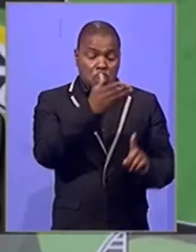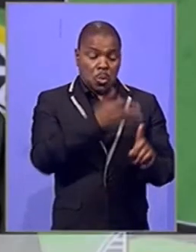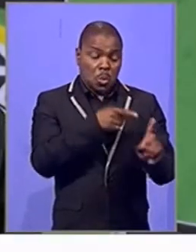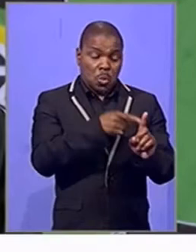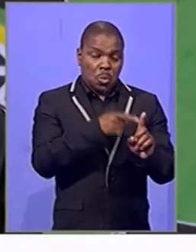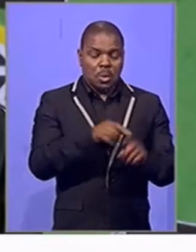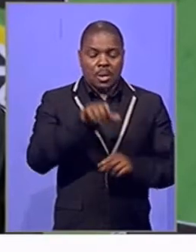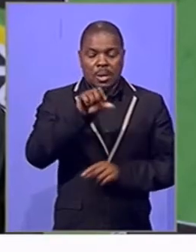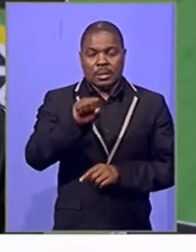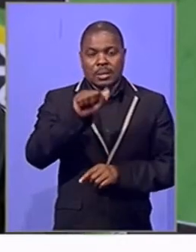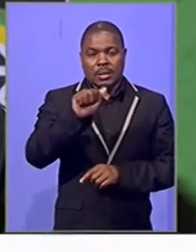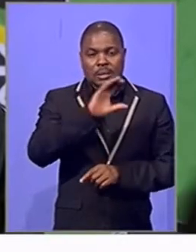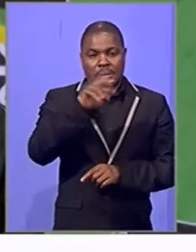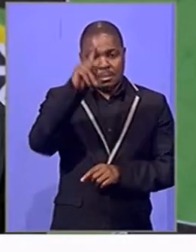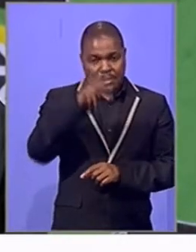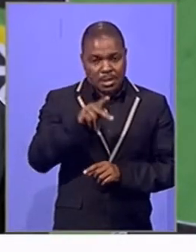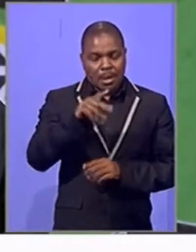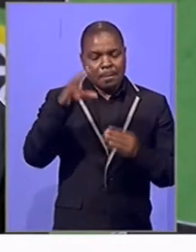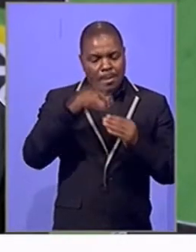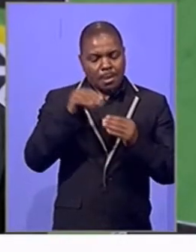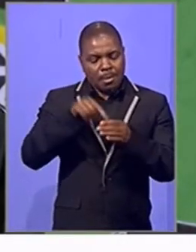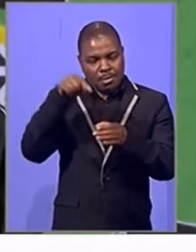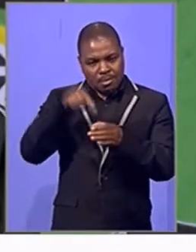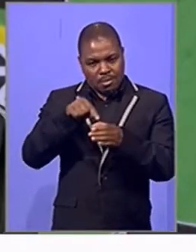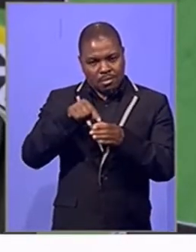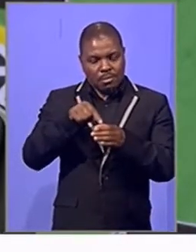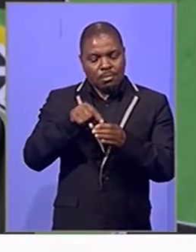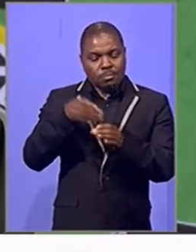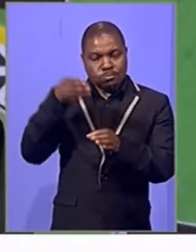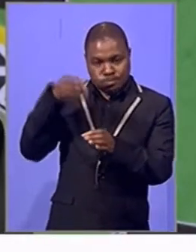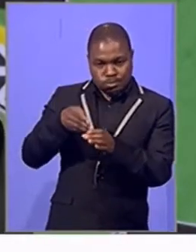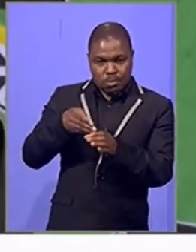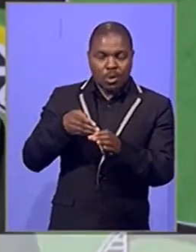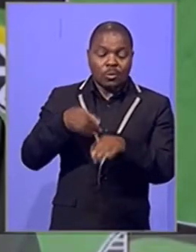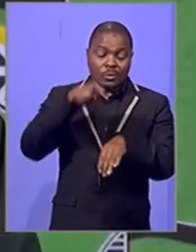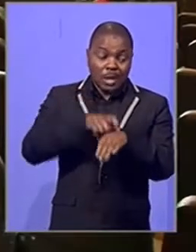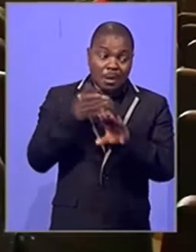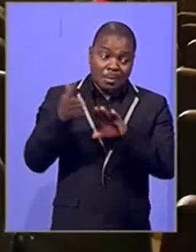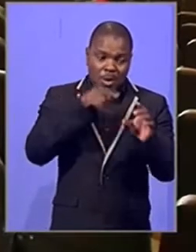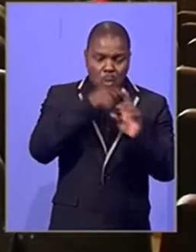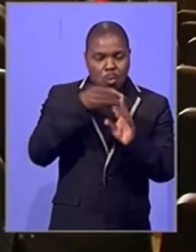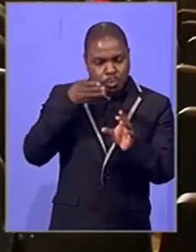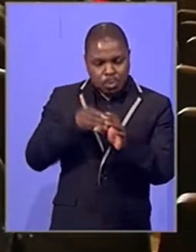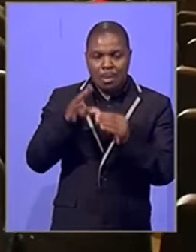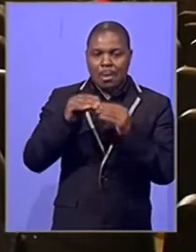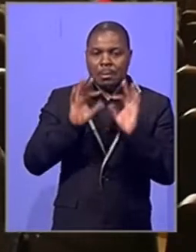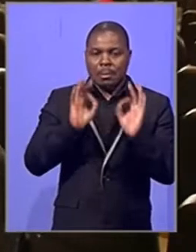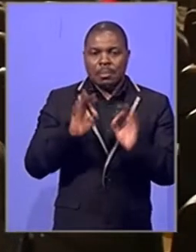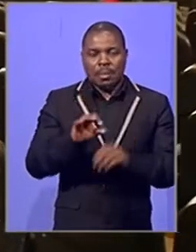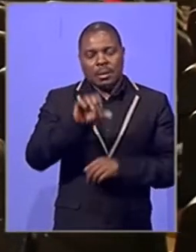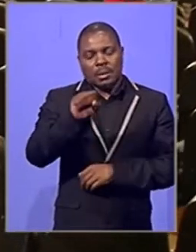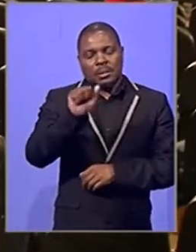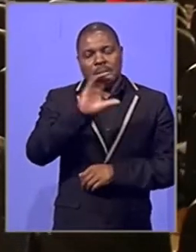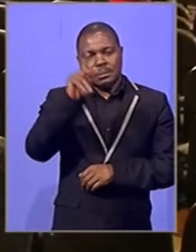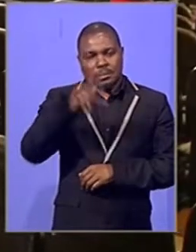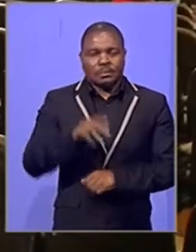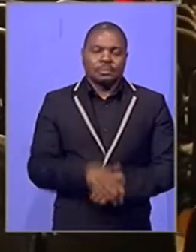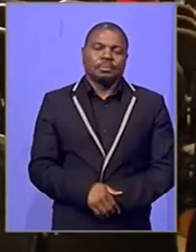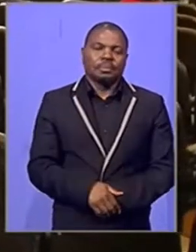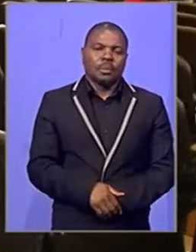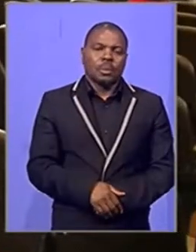of the SABC in good standing at the time of her demise. So she's been